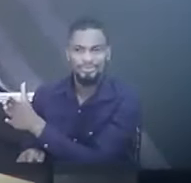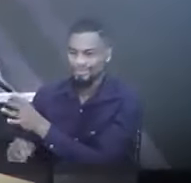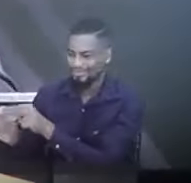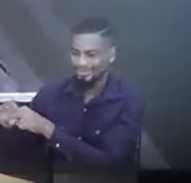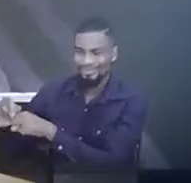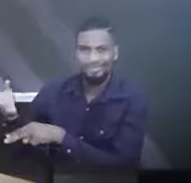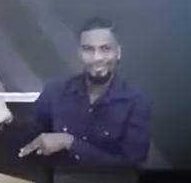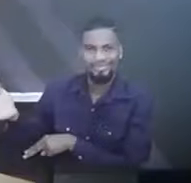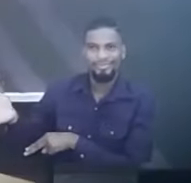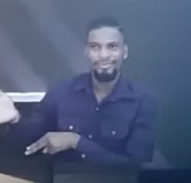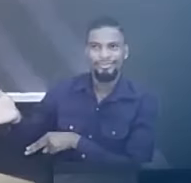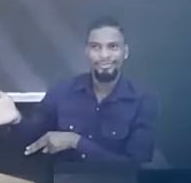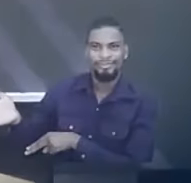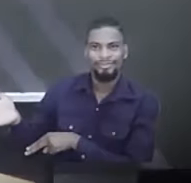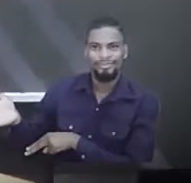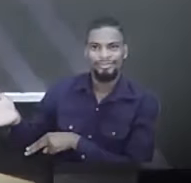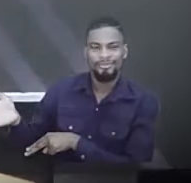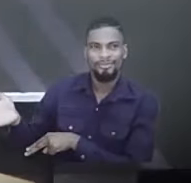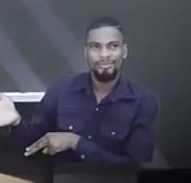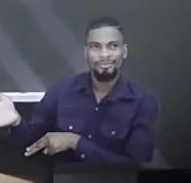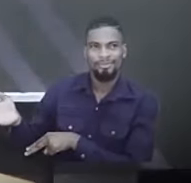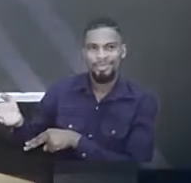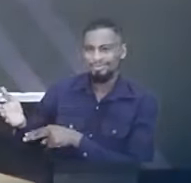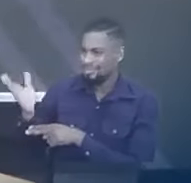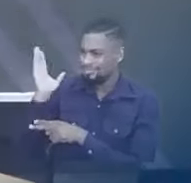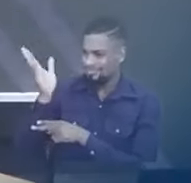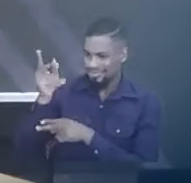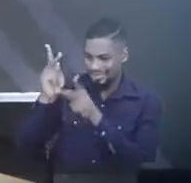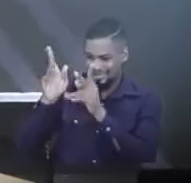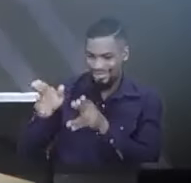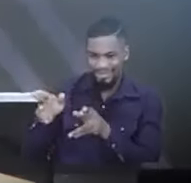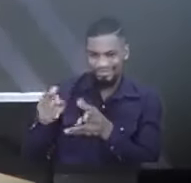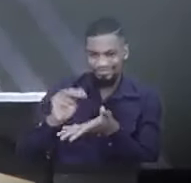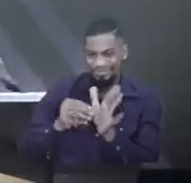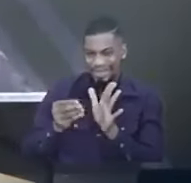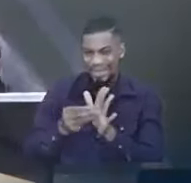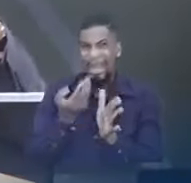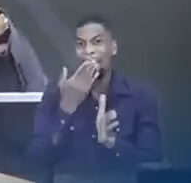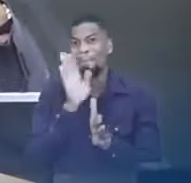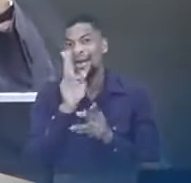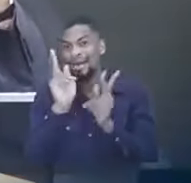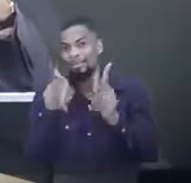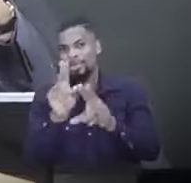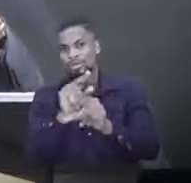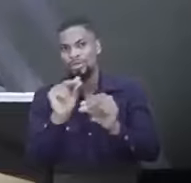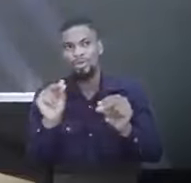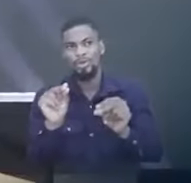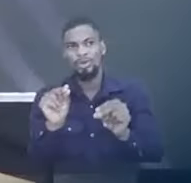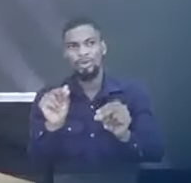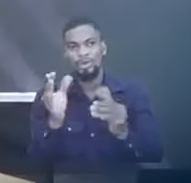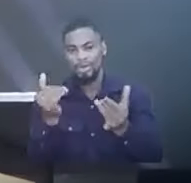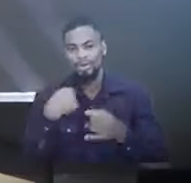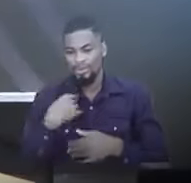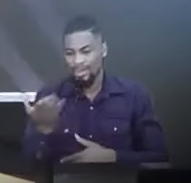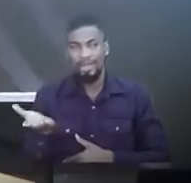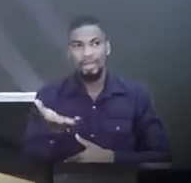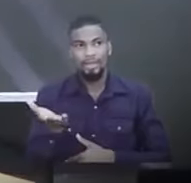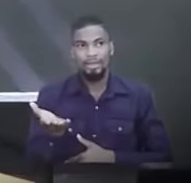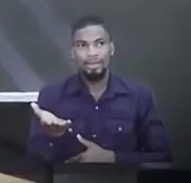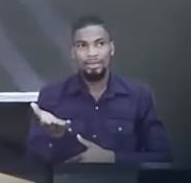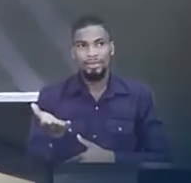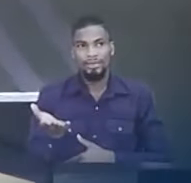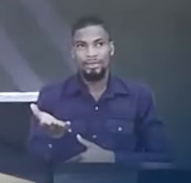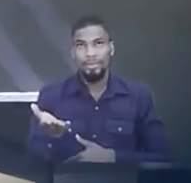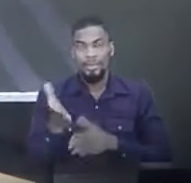So that you don't present yourself as somebody that we ought to see. Now, right now that I've come to stand here, my